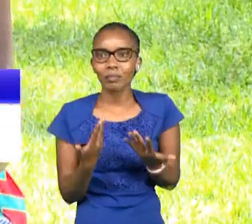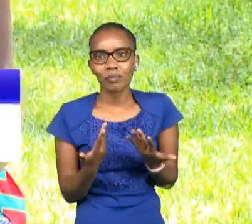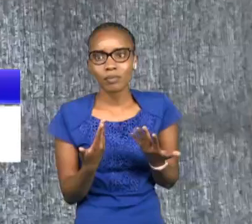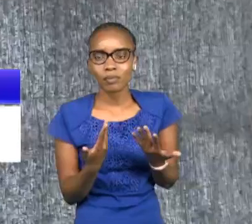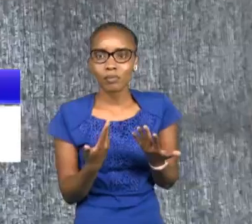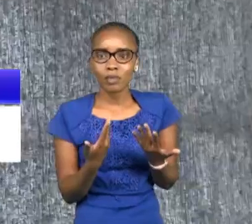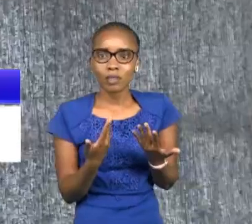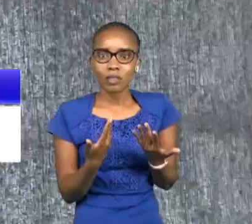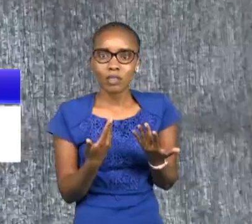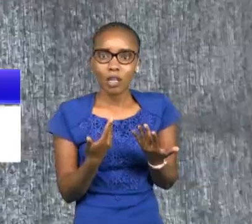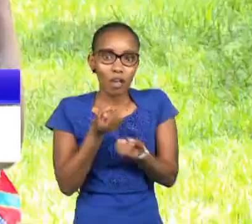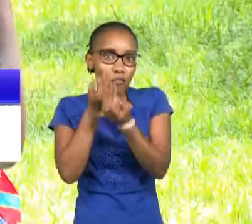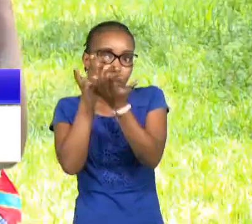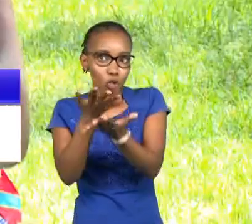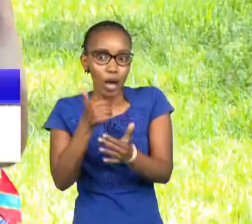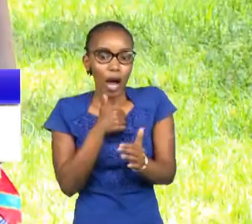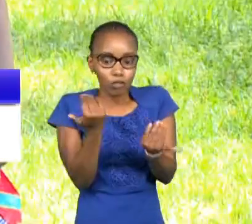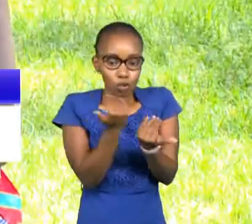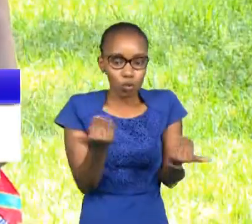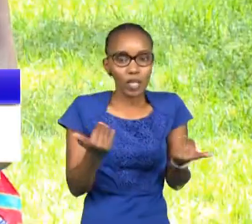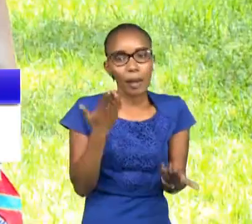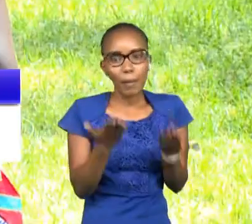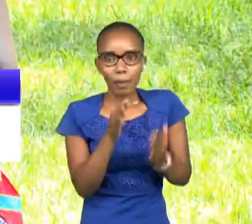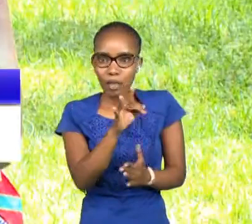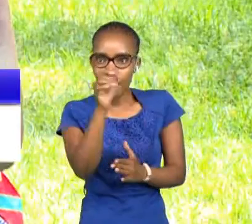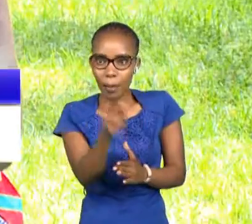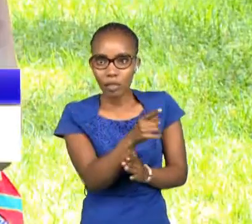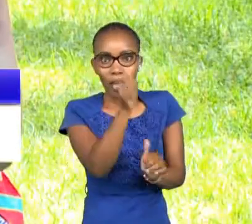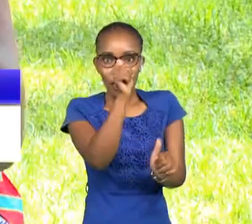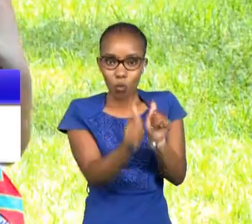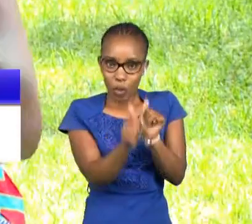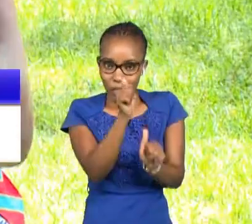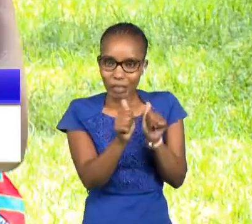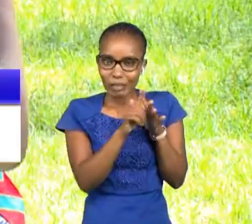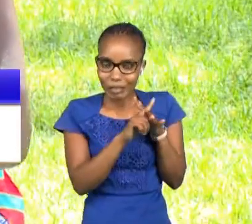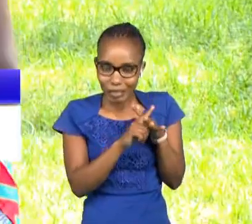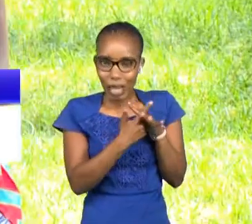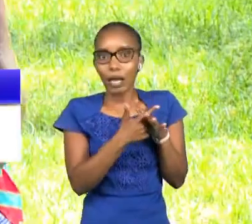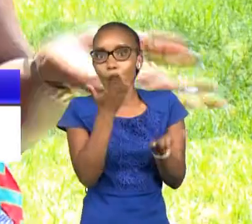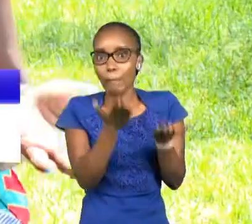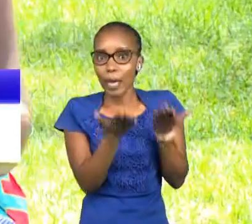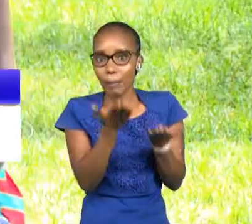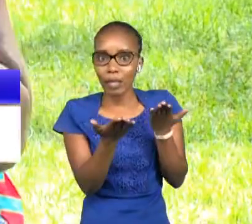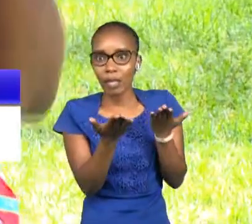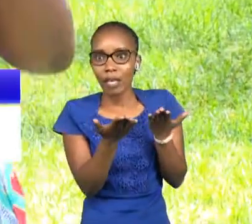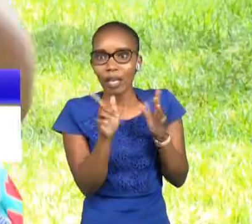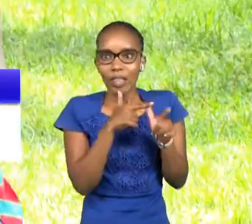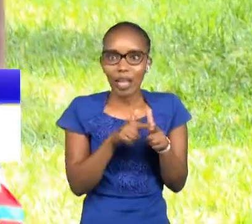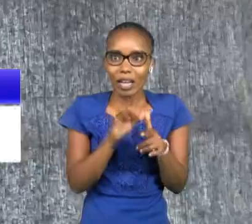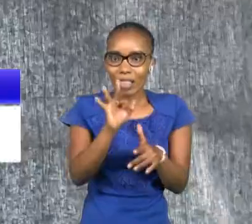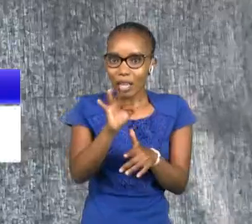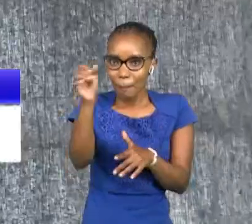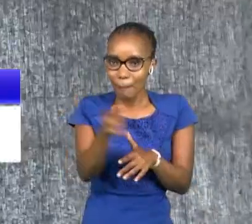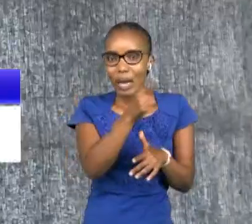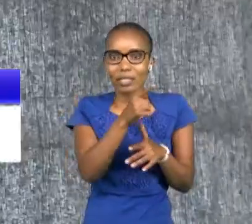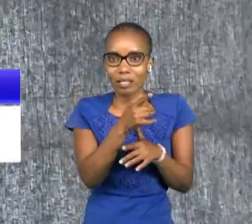in between. The children who you'd find by 3 months, had they begun their process at day 1, that by 3 months they are where Tunu is today.